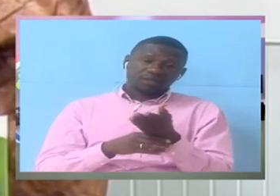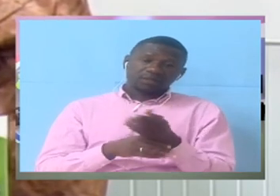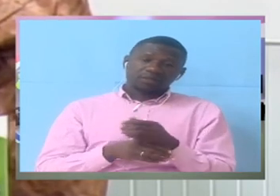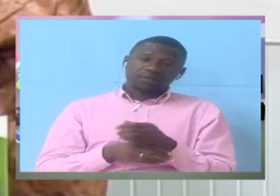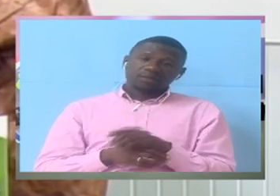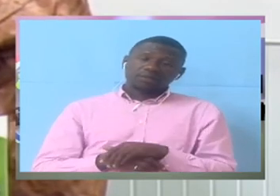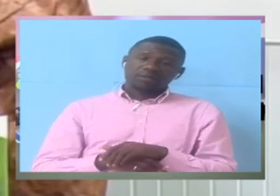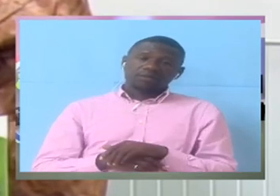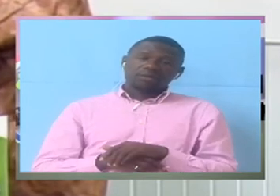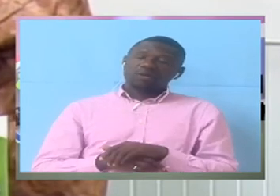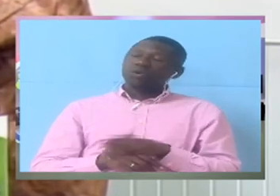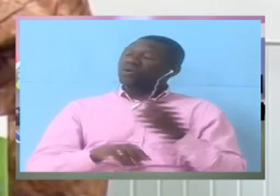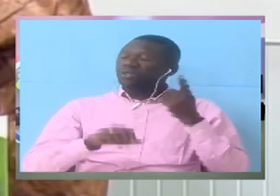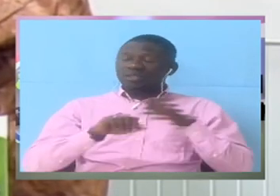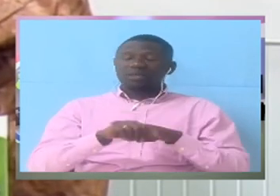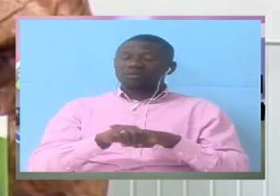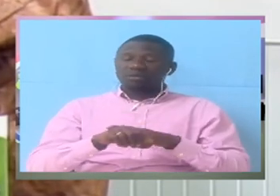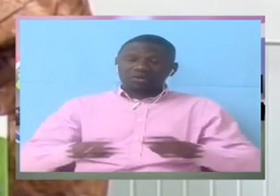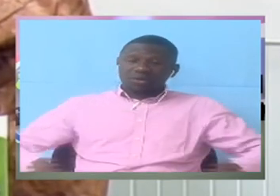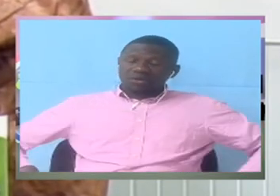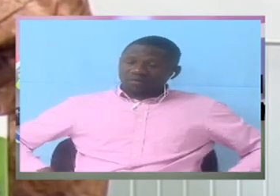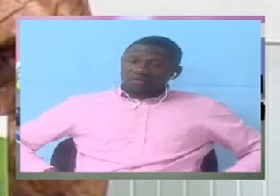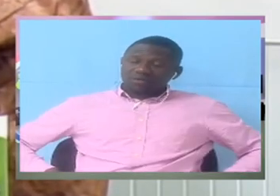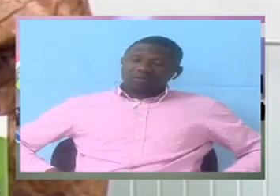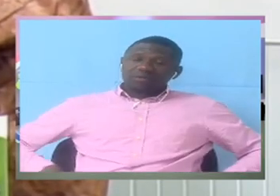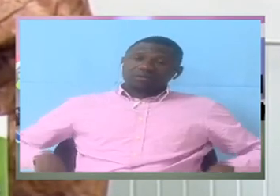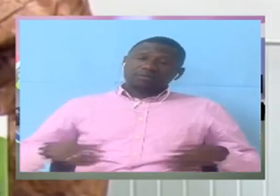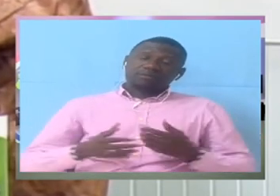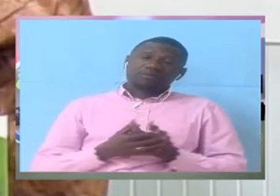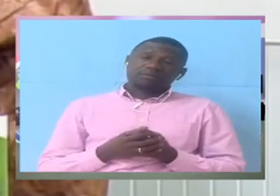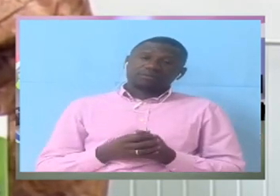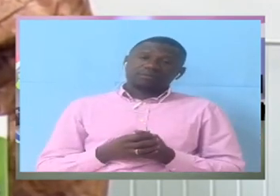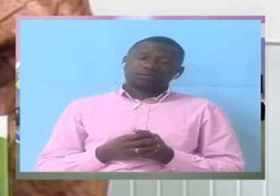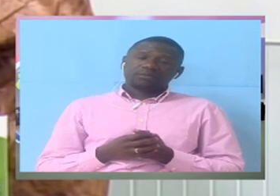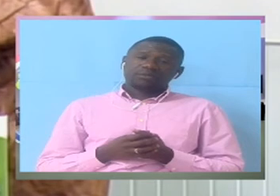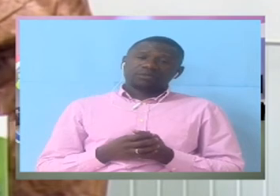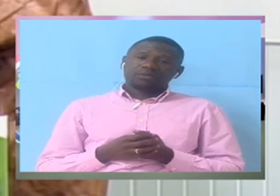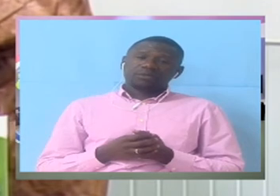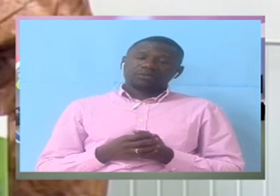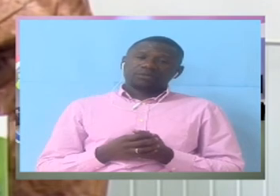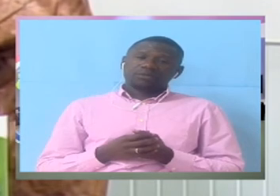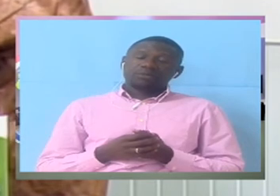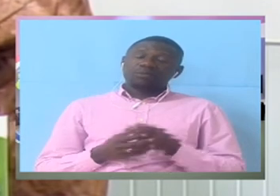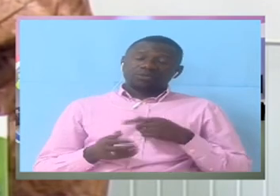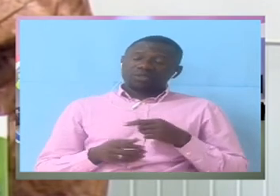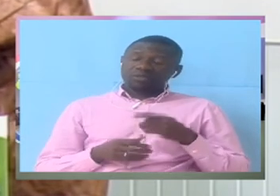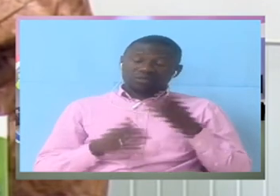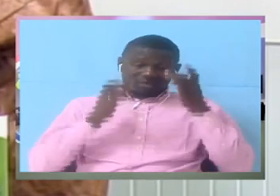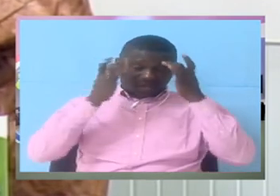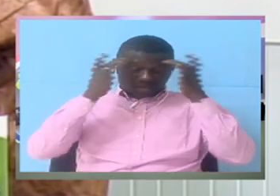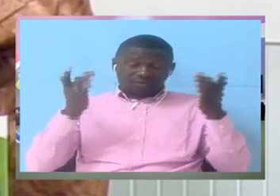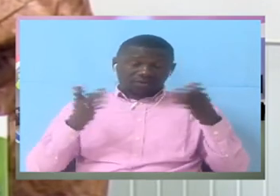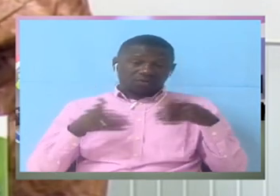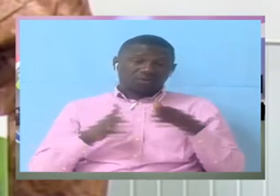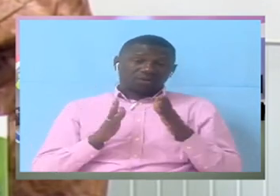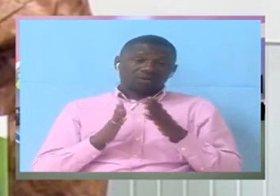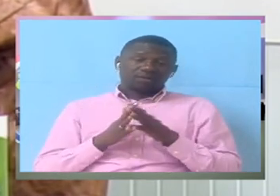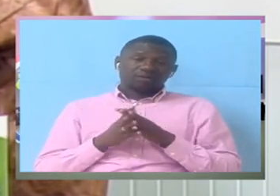there, all the time our hands were cuffed behind our backs. But that is also